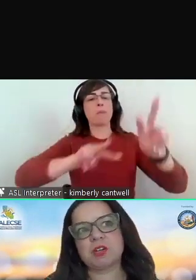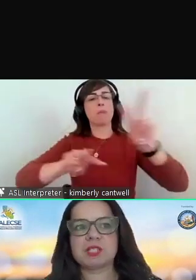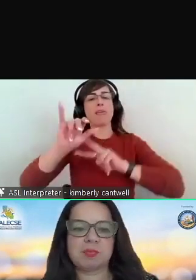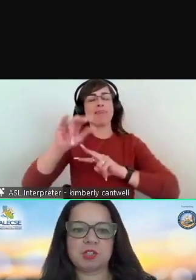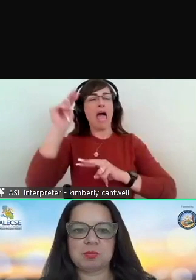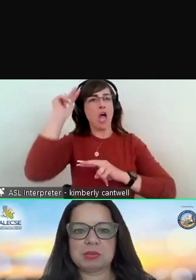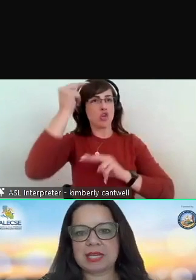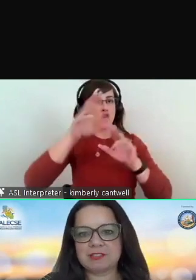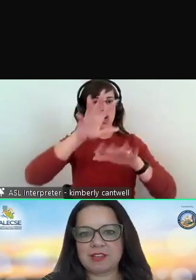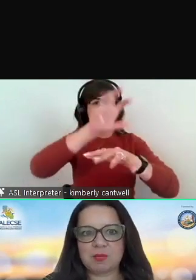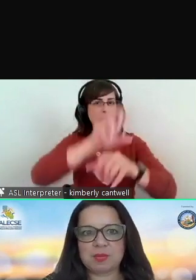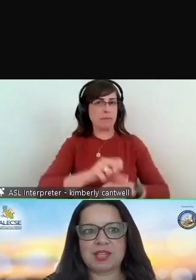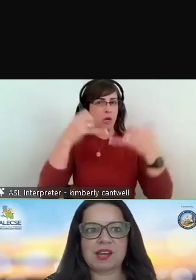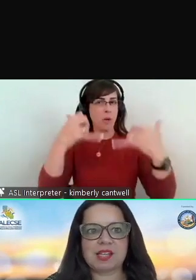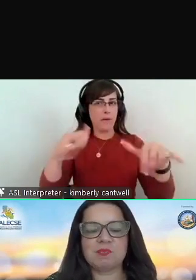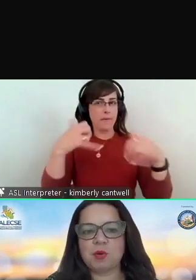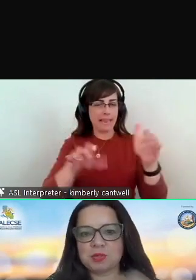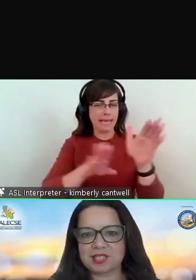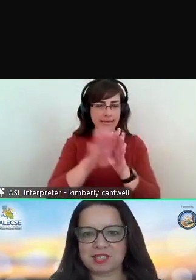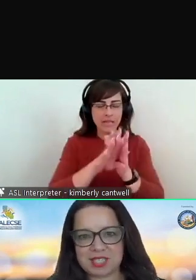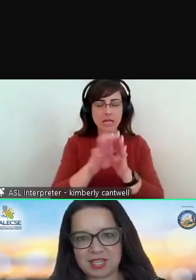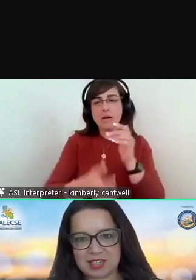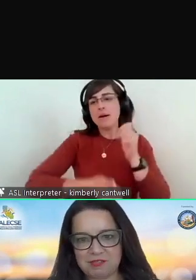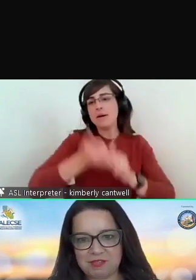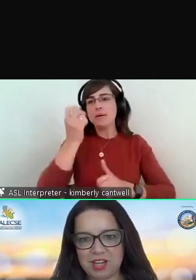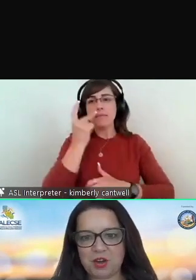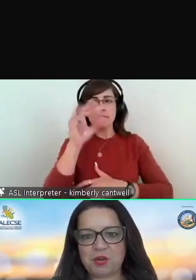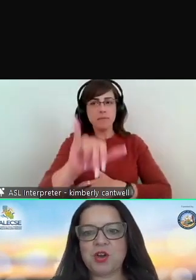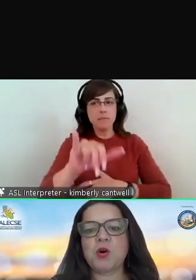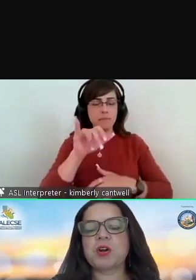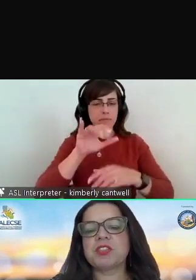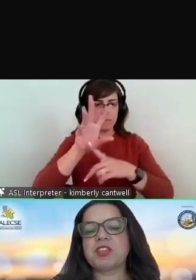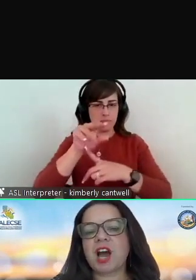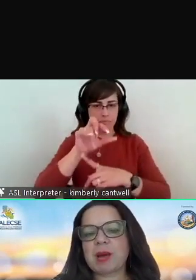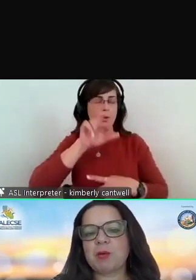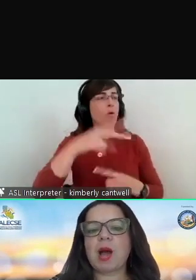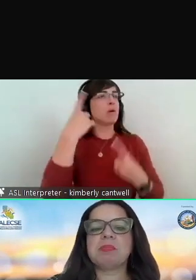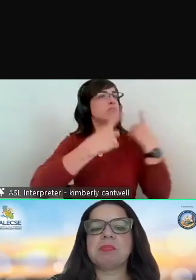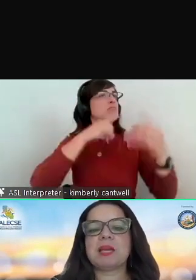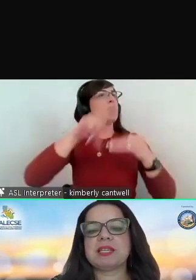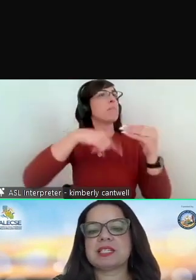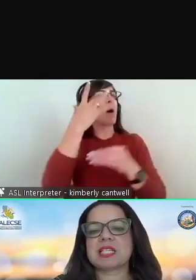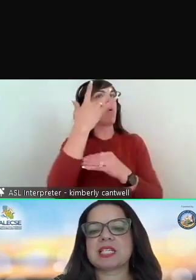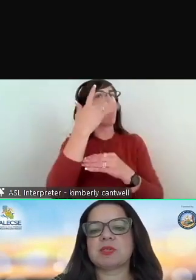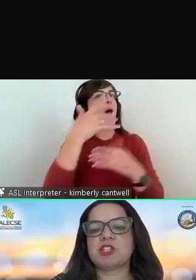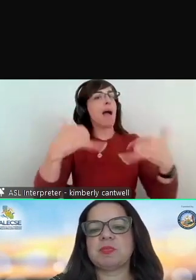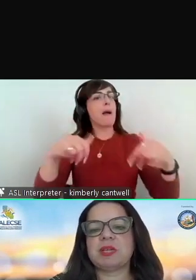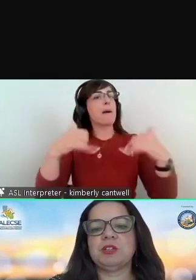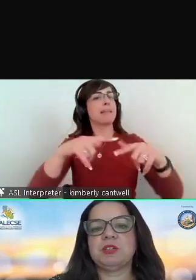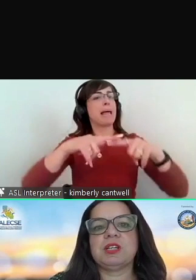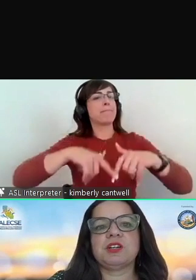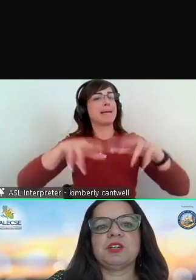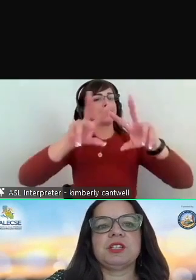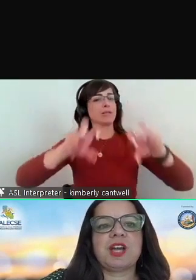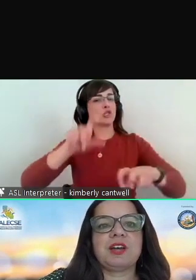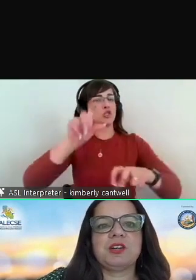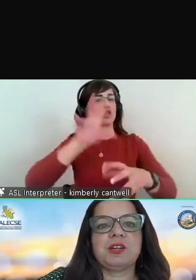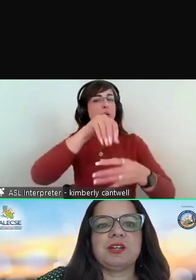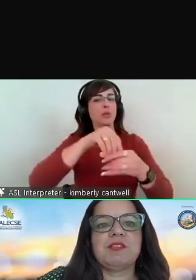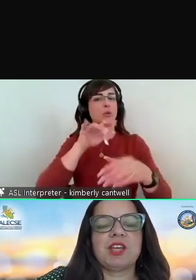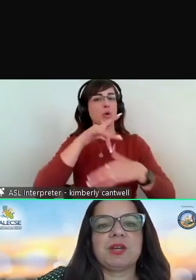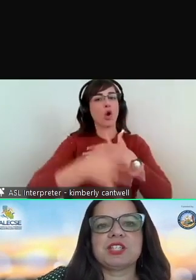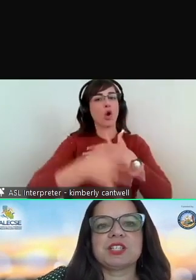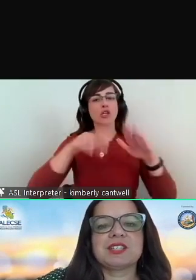of neurotypical play development that is mostly seen in that video, or a thought about why play-based assessment should be included in early